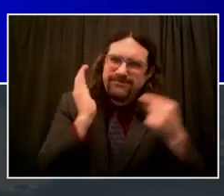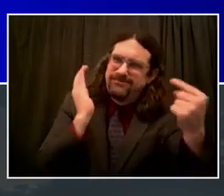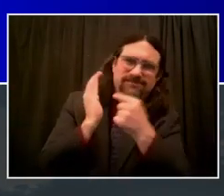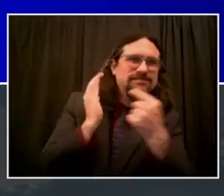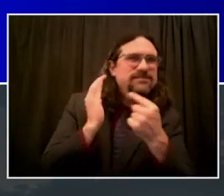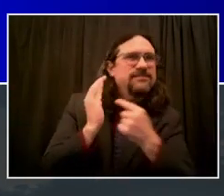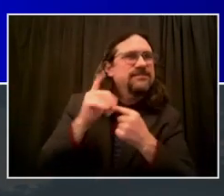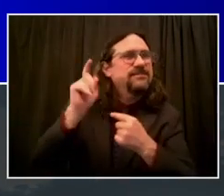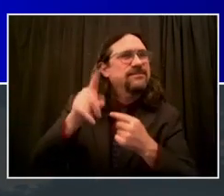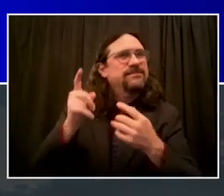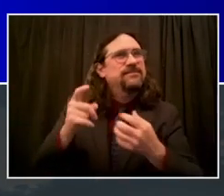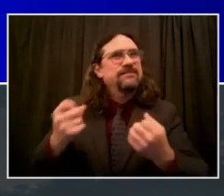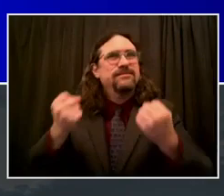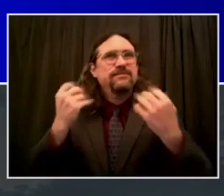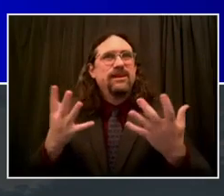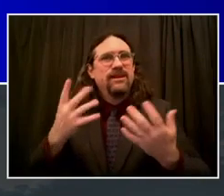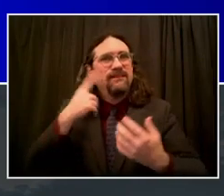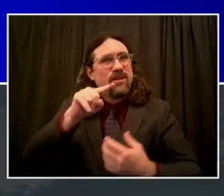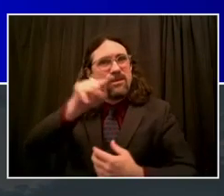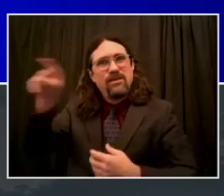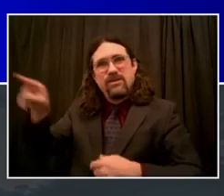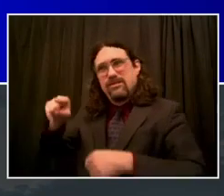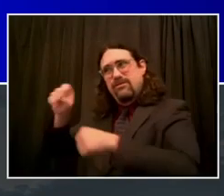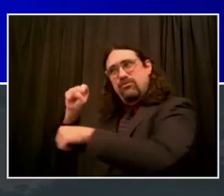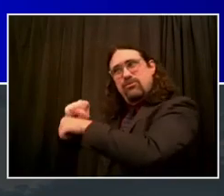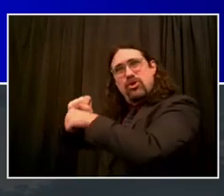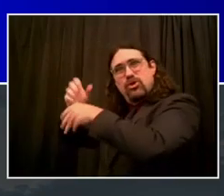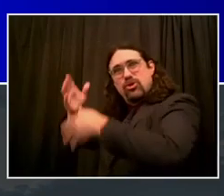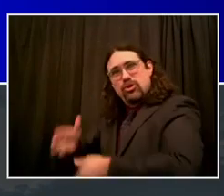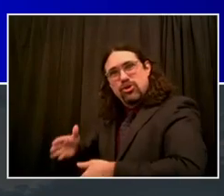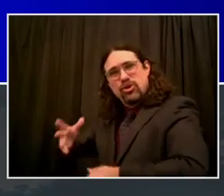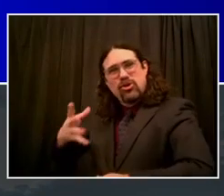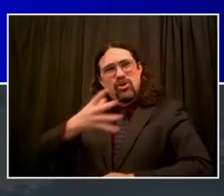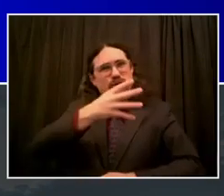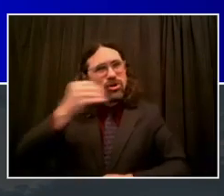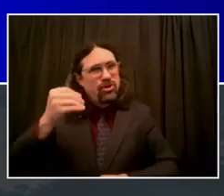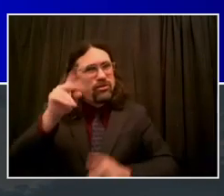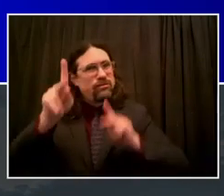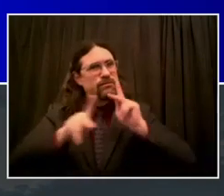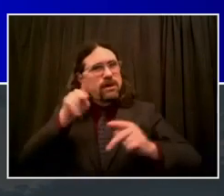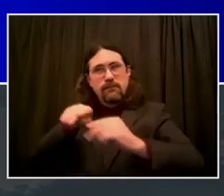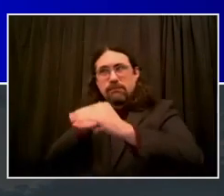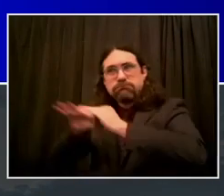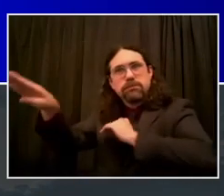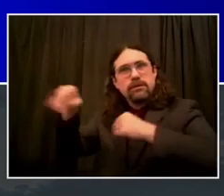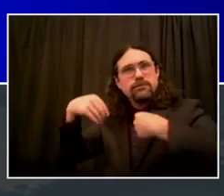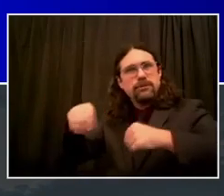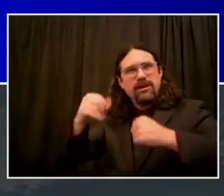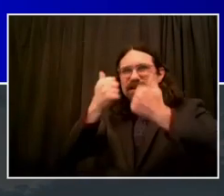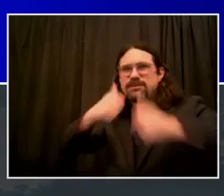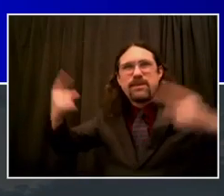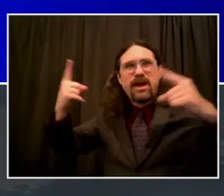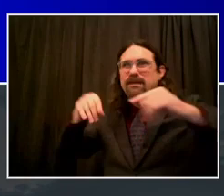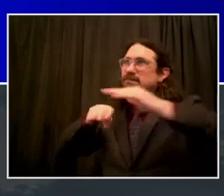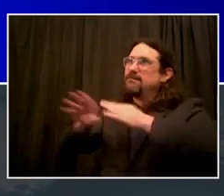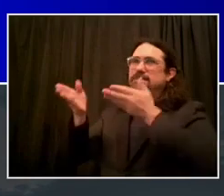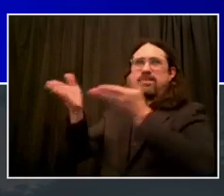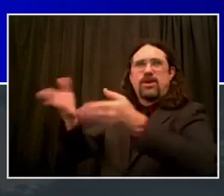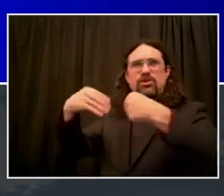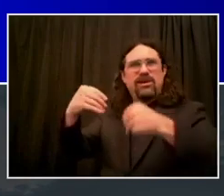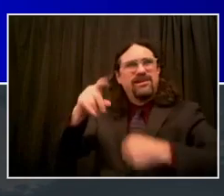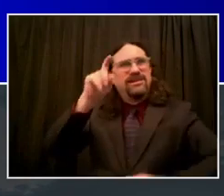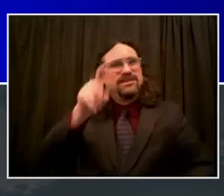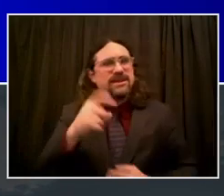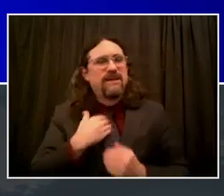Everyone understands that for business to work, people are going to have to get into some kind of proximity. We need those face coverings to